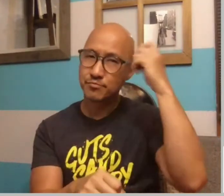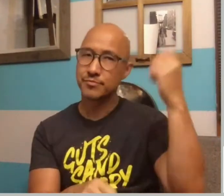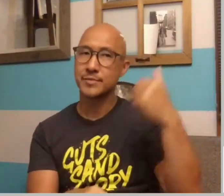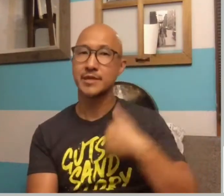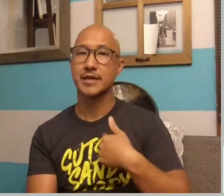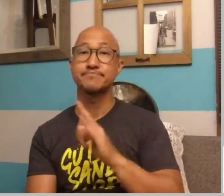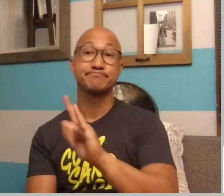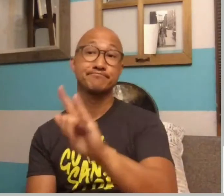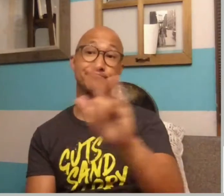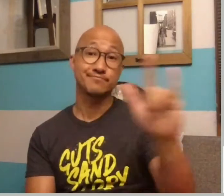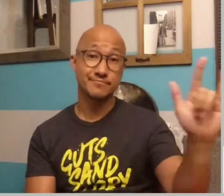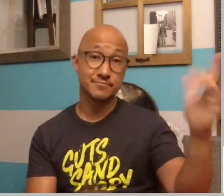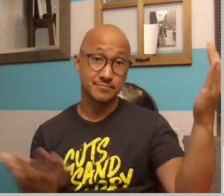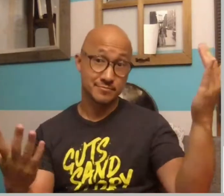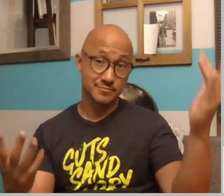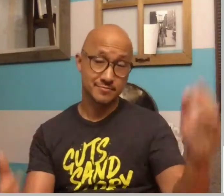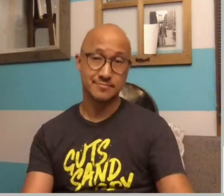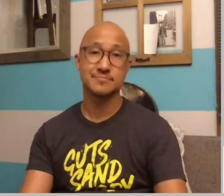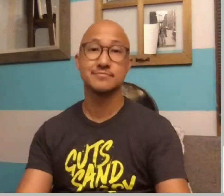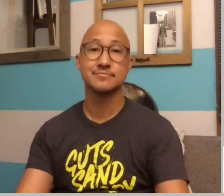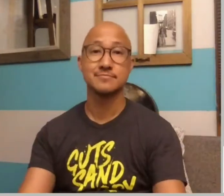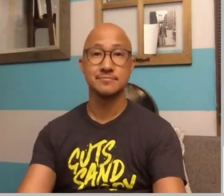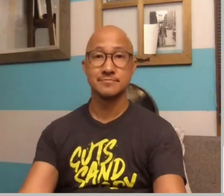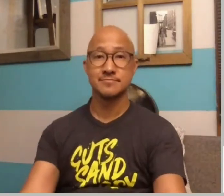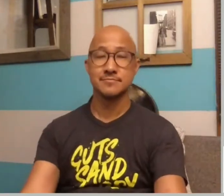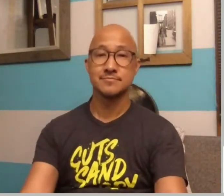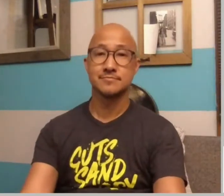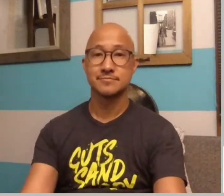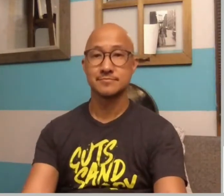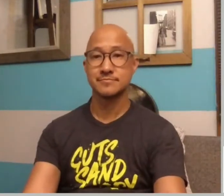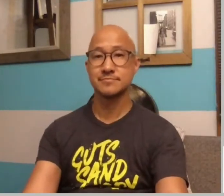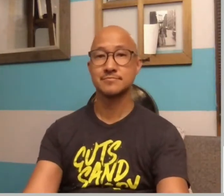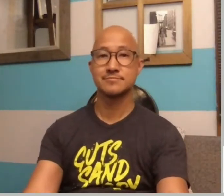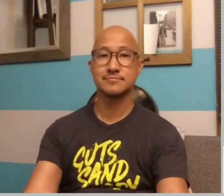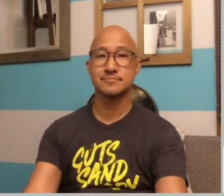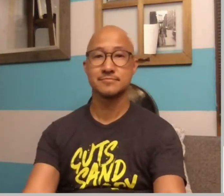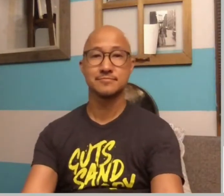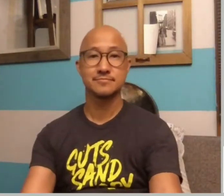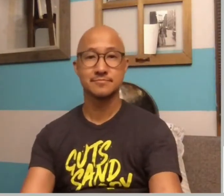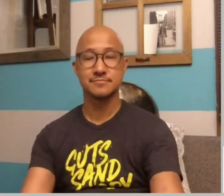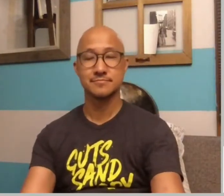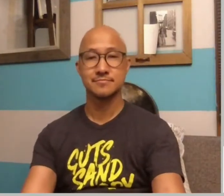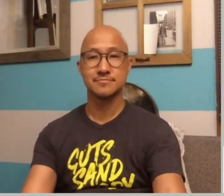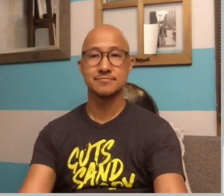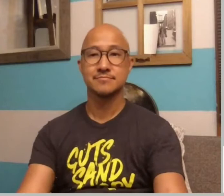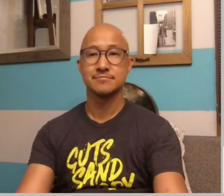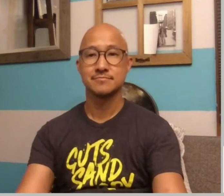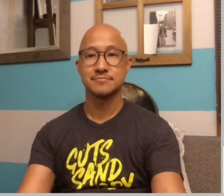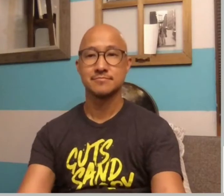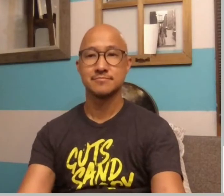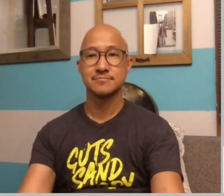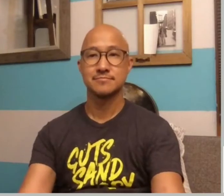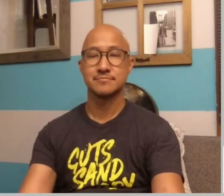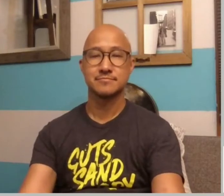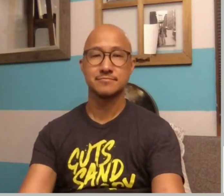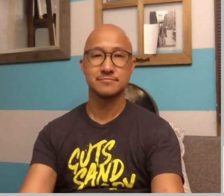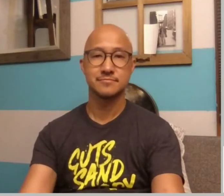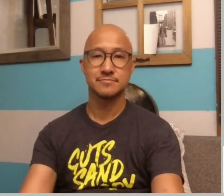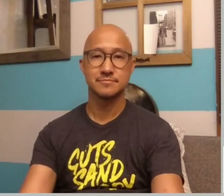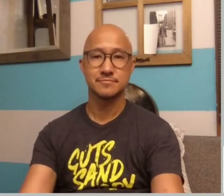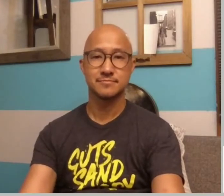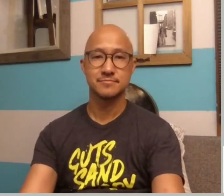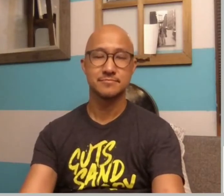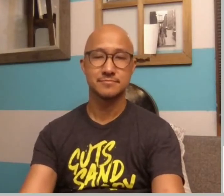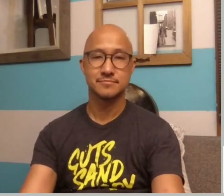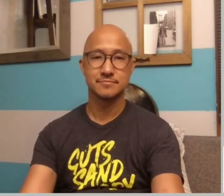So another example of following in Jesus' humble footsteps is in the offering of money. This money was